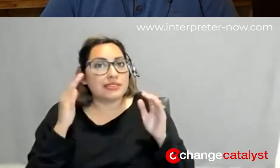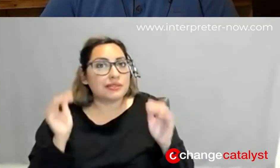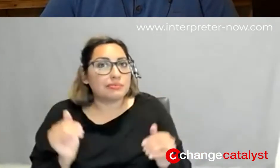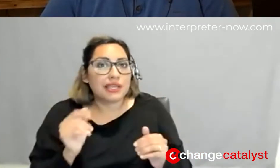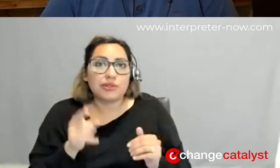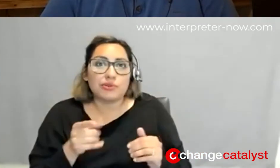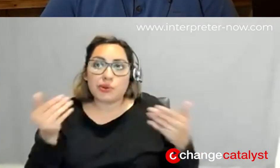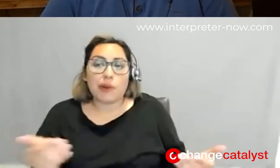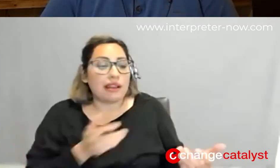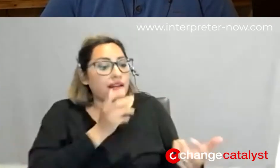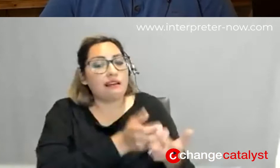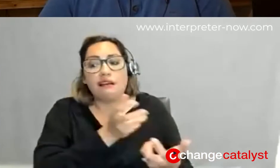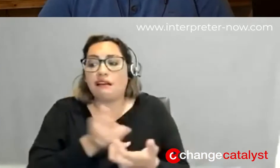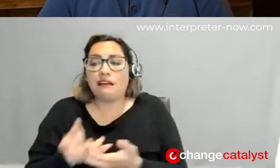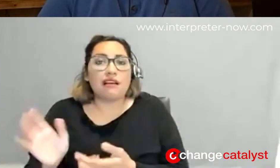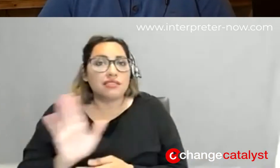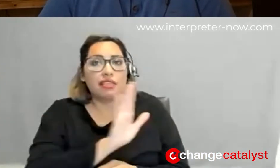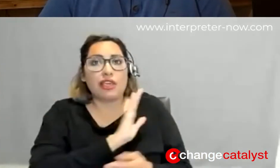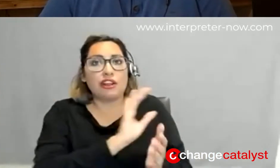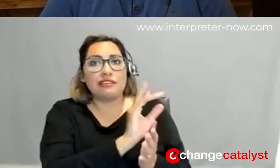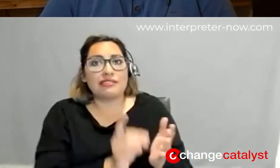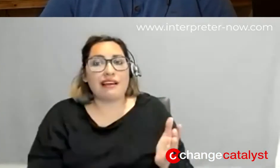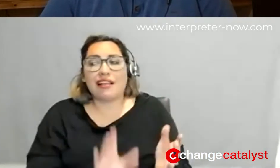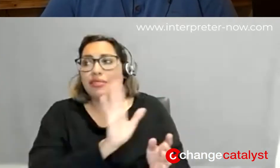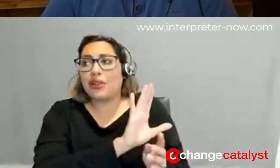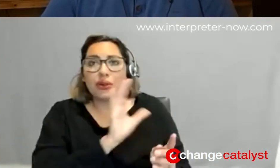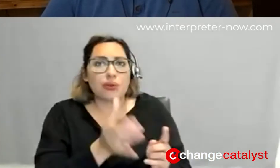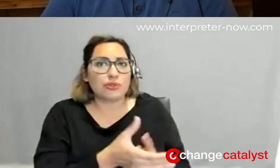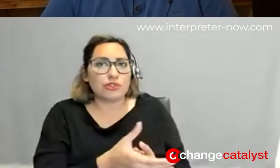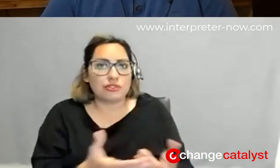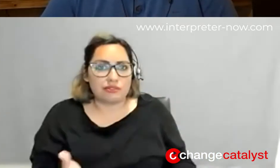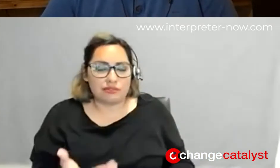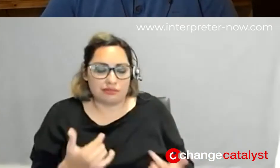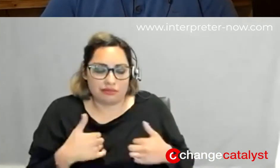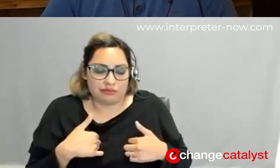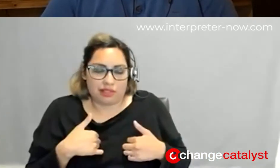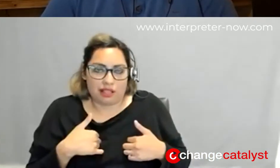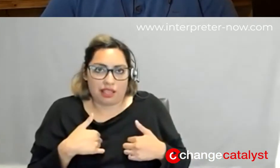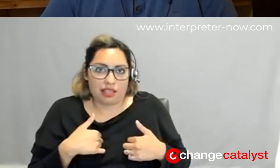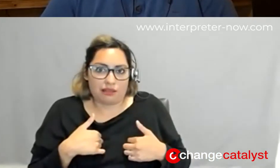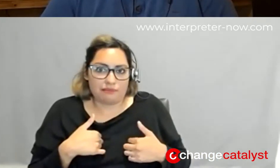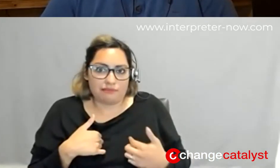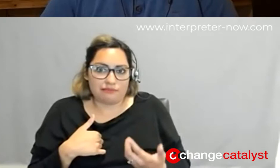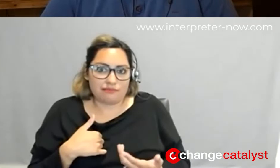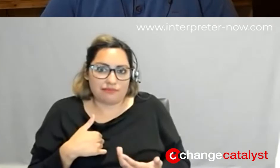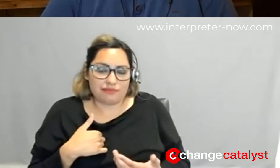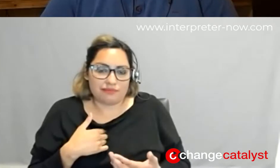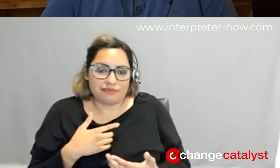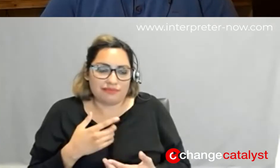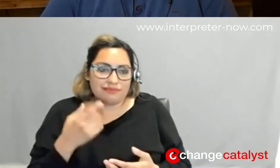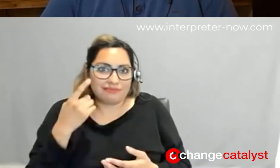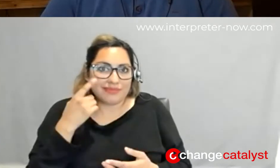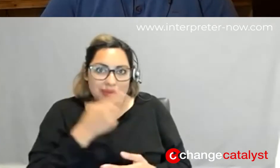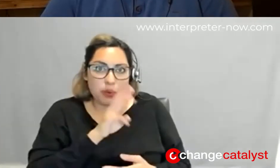whatever design they have come up with, then I'm to William's point, I